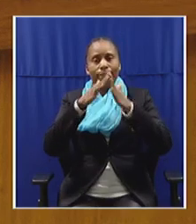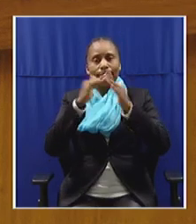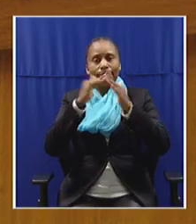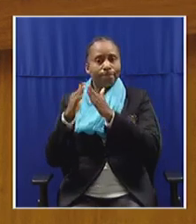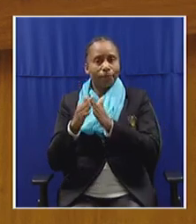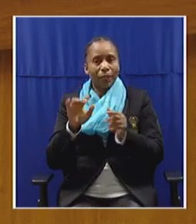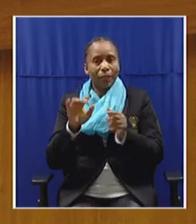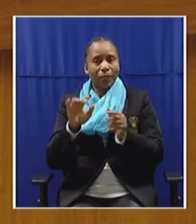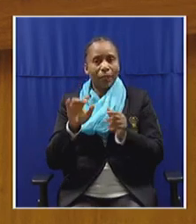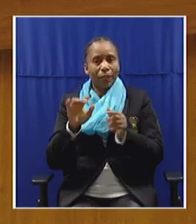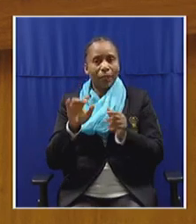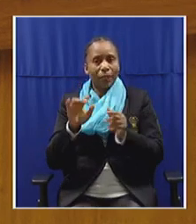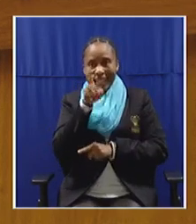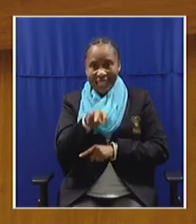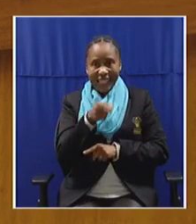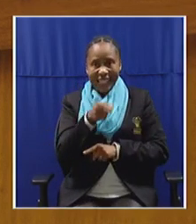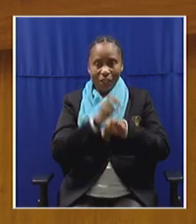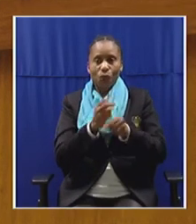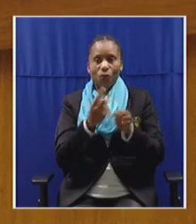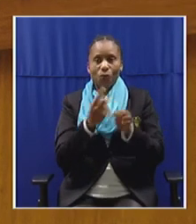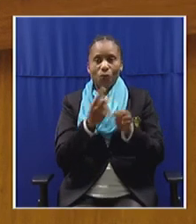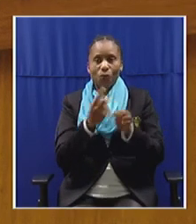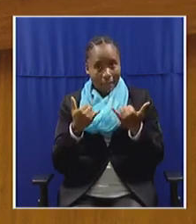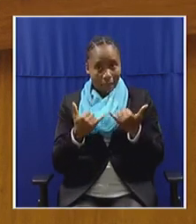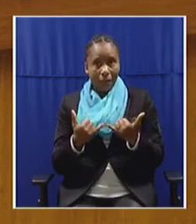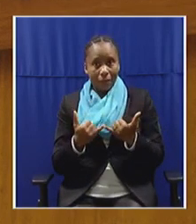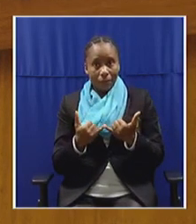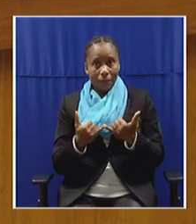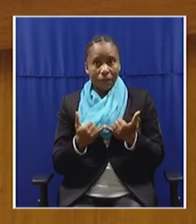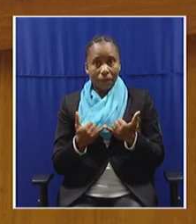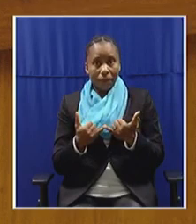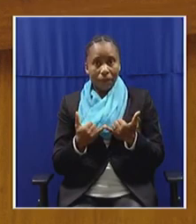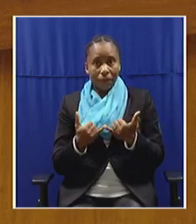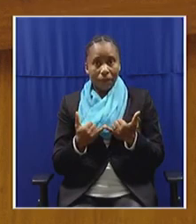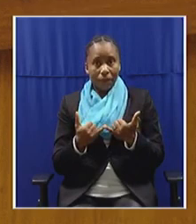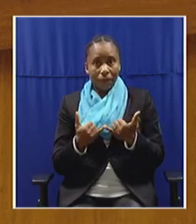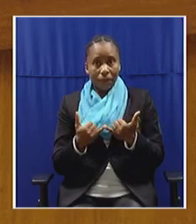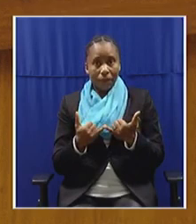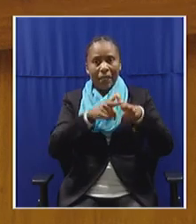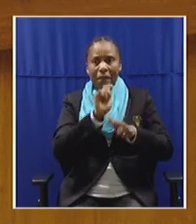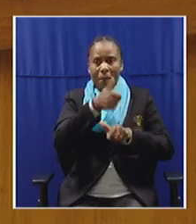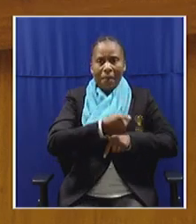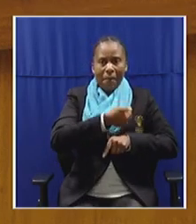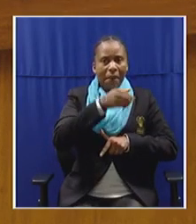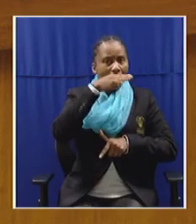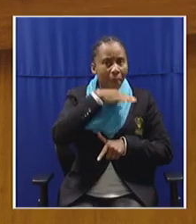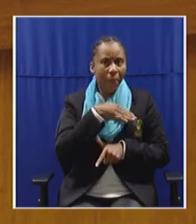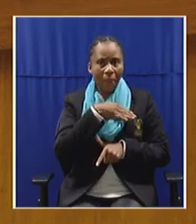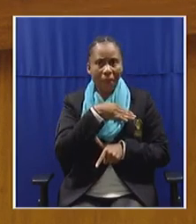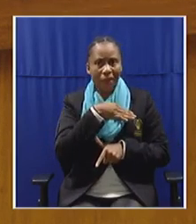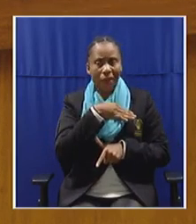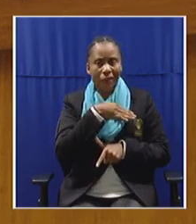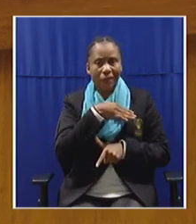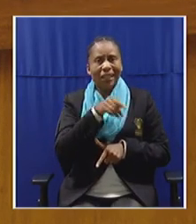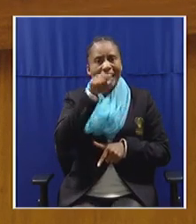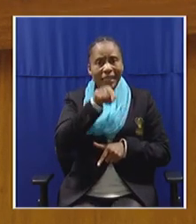got to be done or to be carried out. The expropriation of land without compensation is not meant